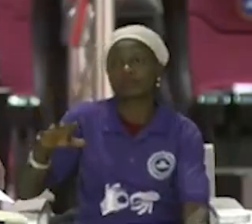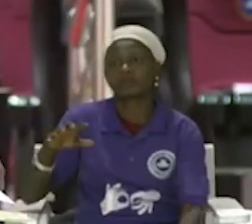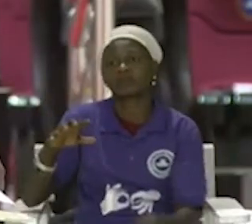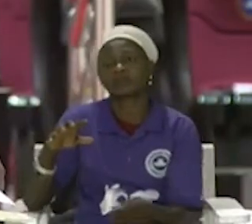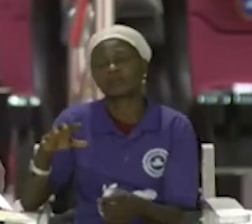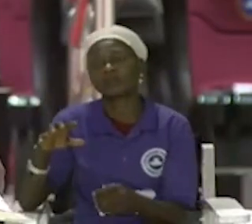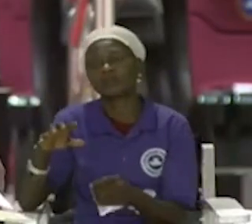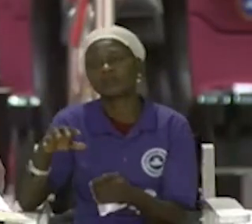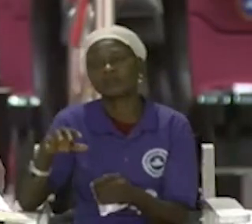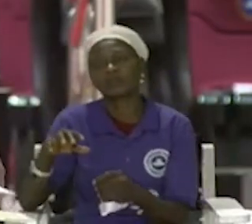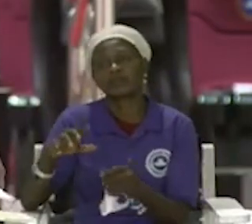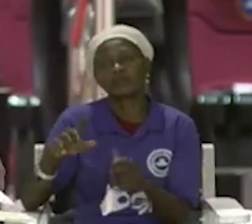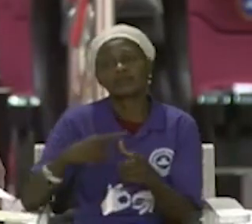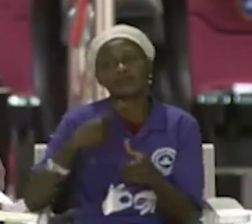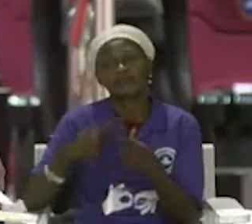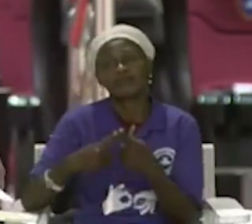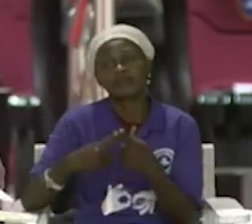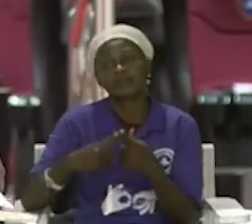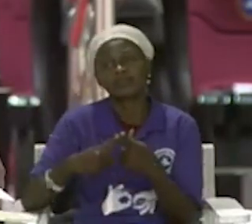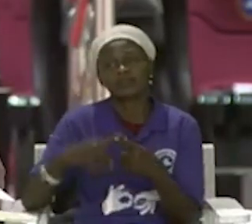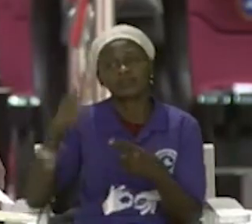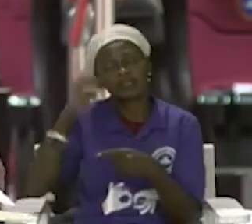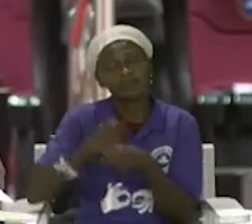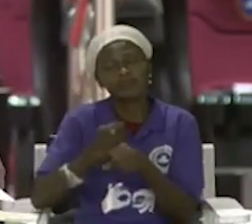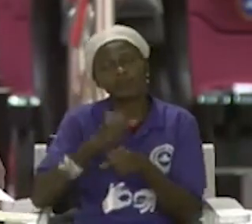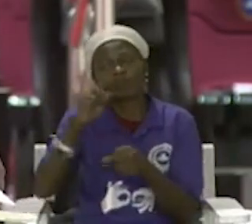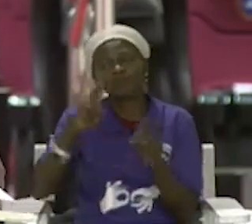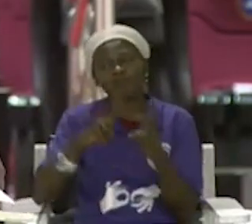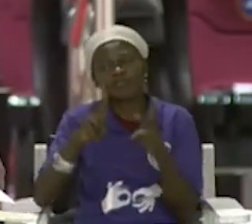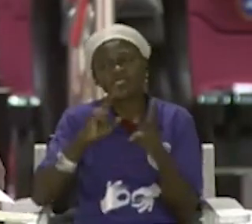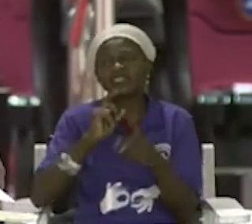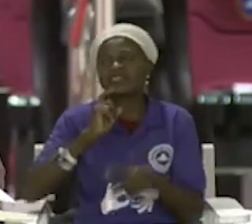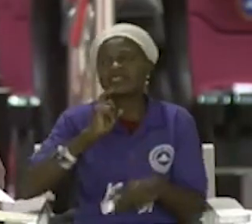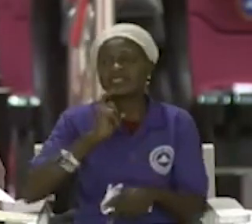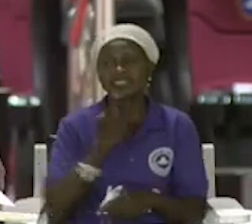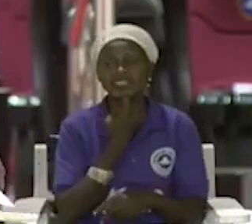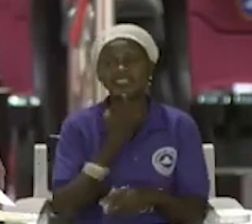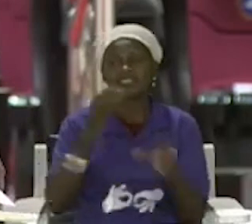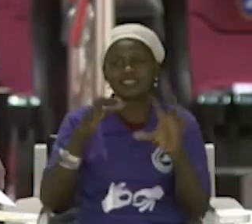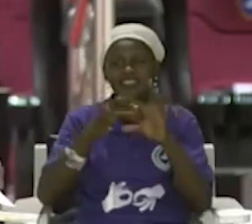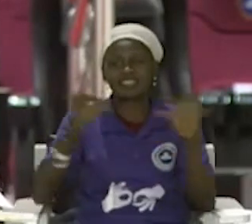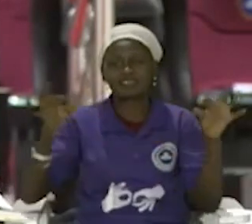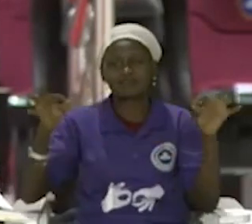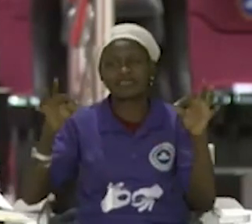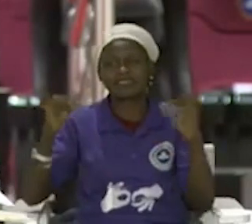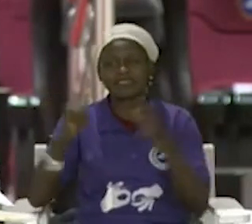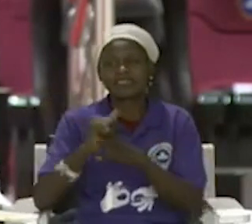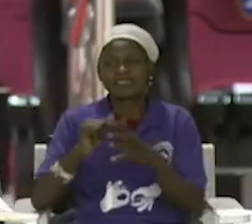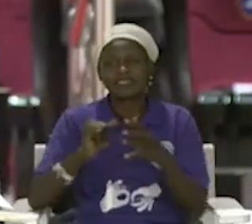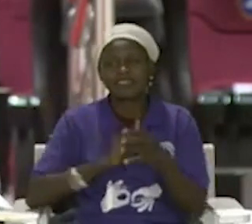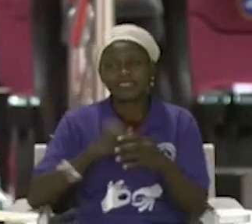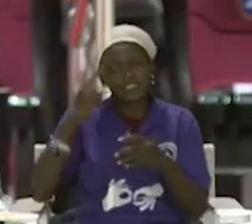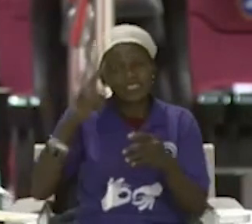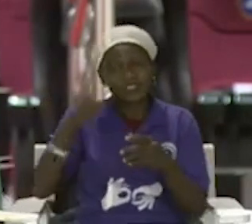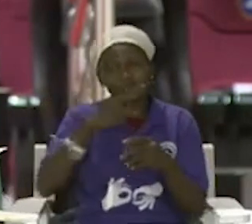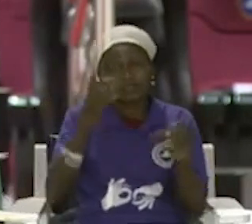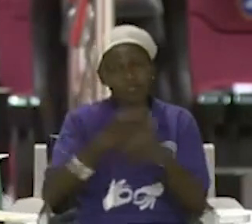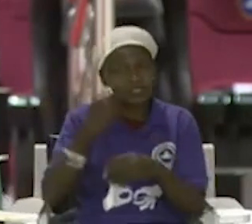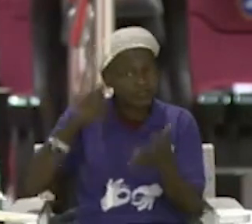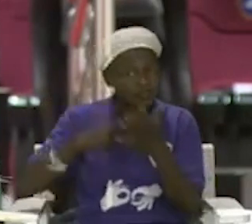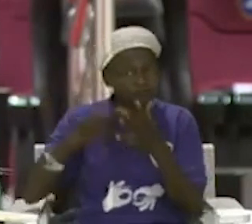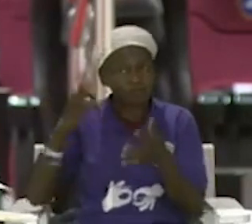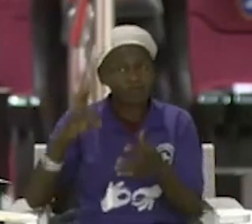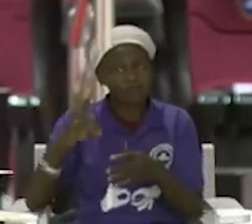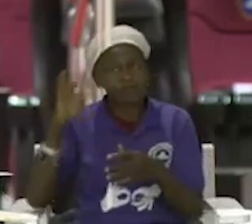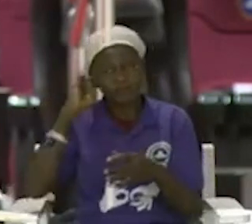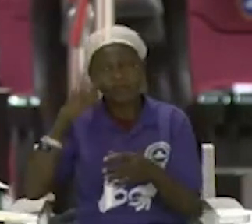And then he made one very serious statement that I hope you will take note of.